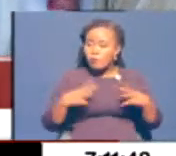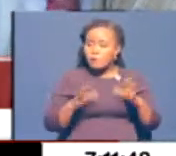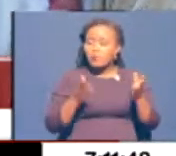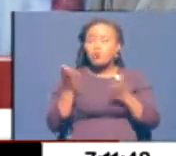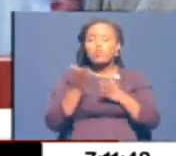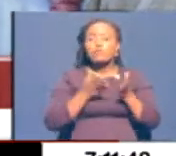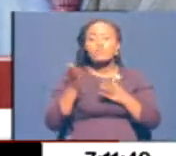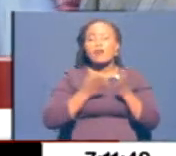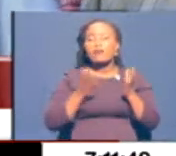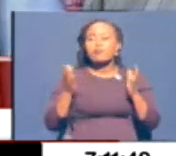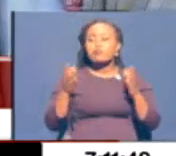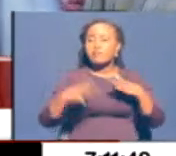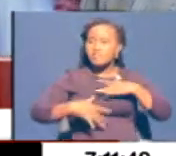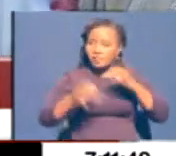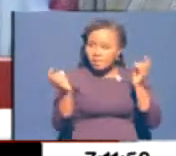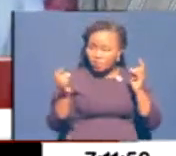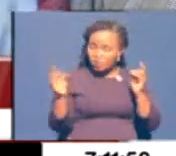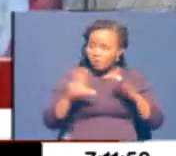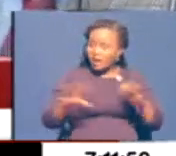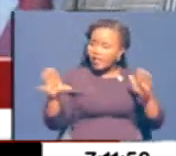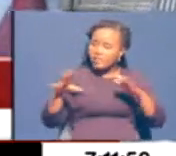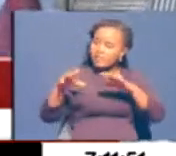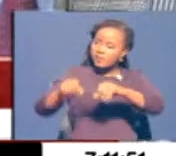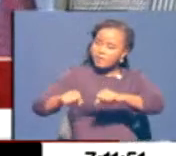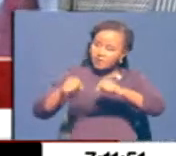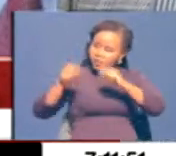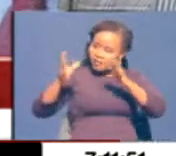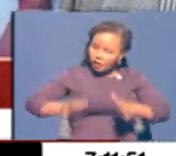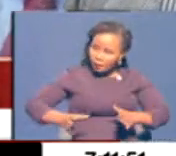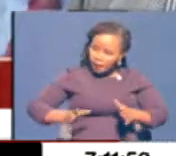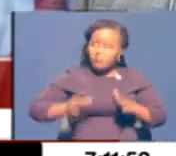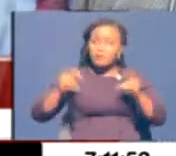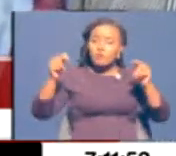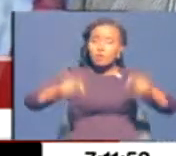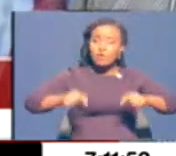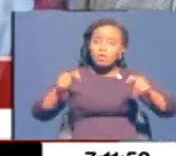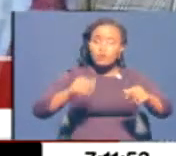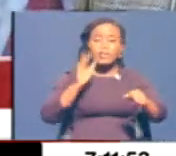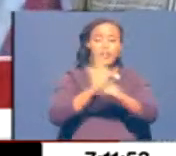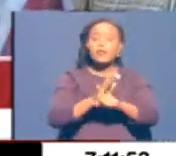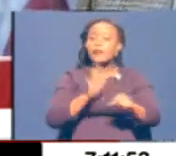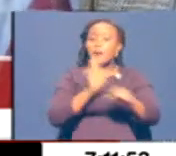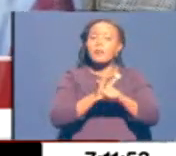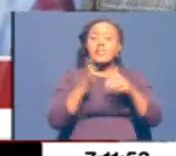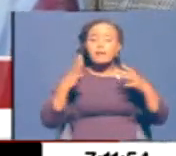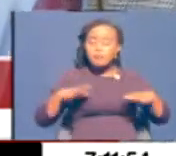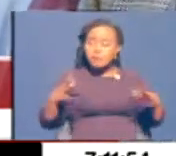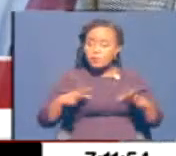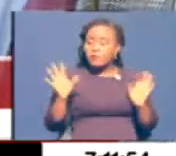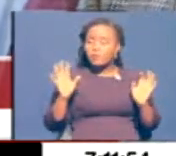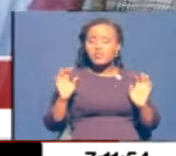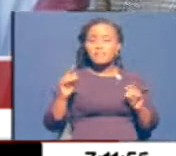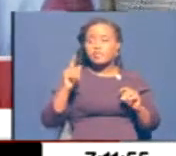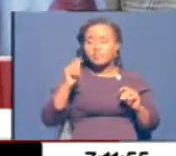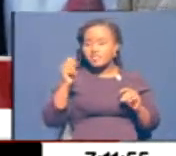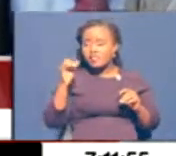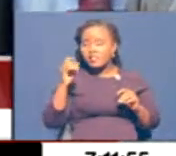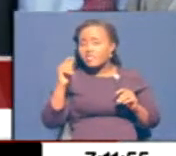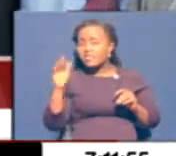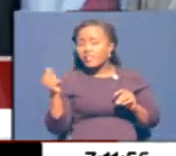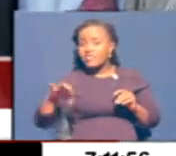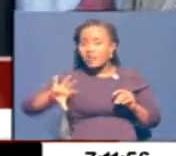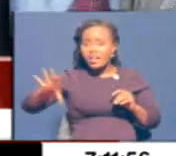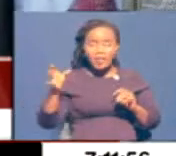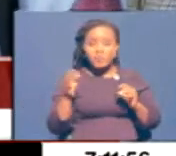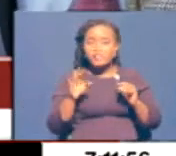grabber. Today, thousands of our people in Taita Taveta County remain landless